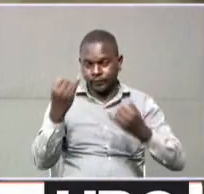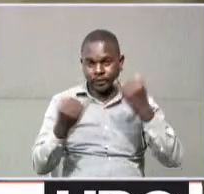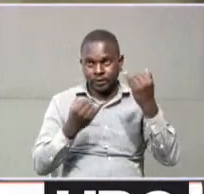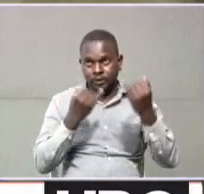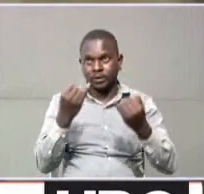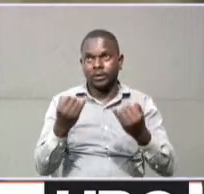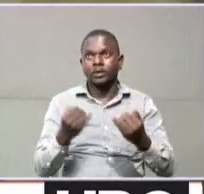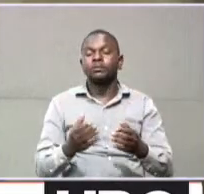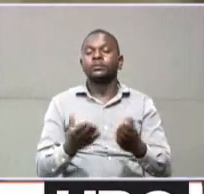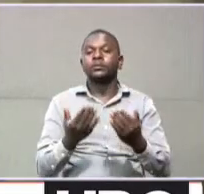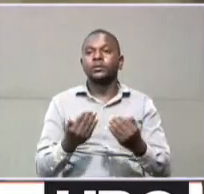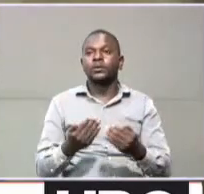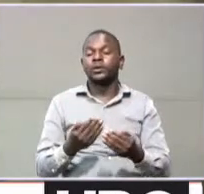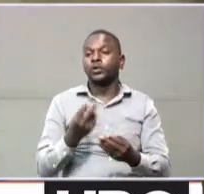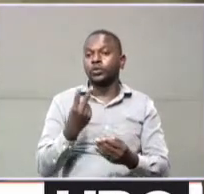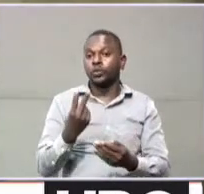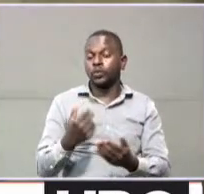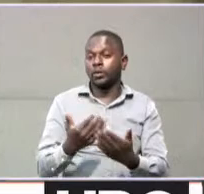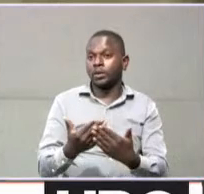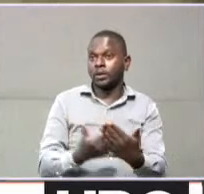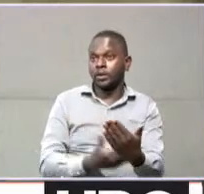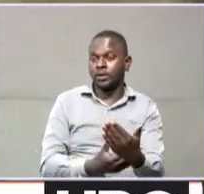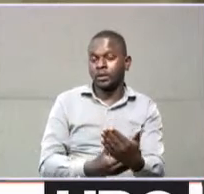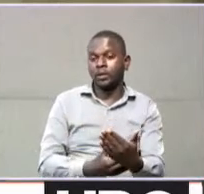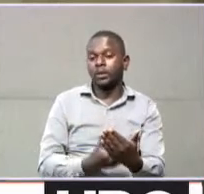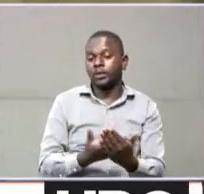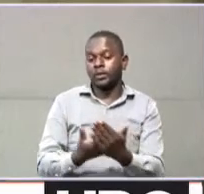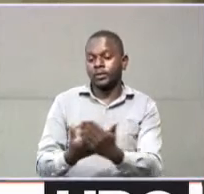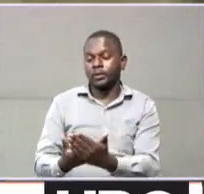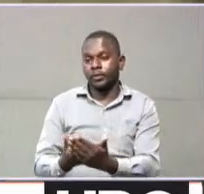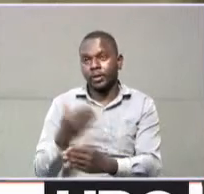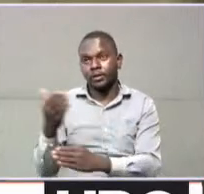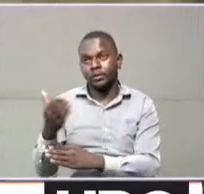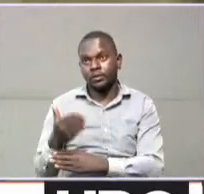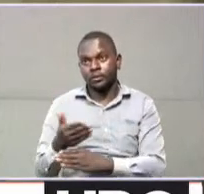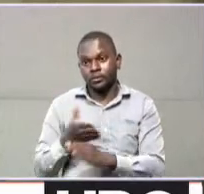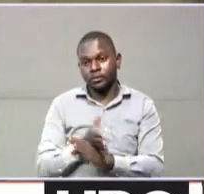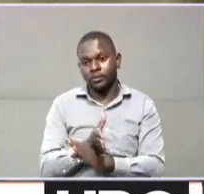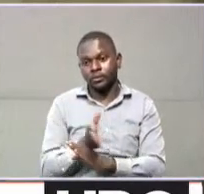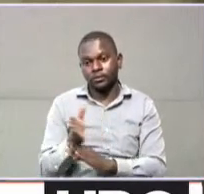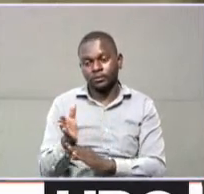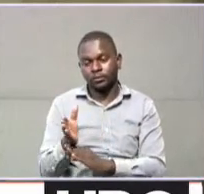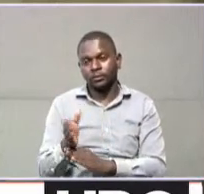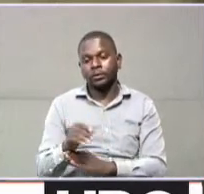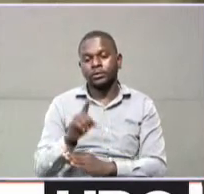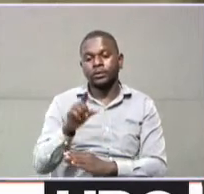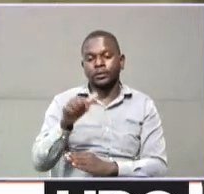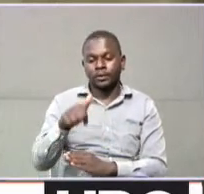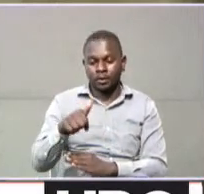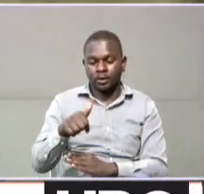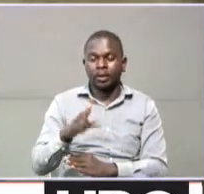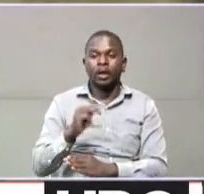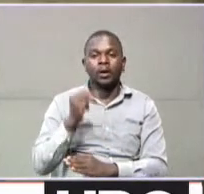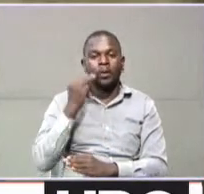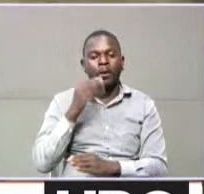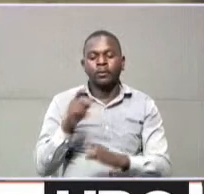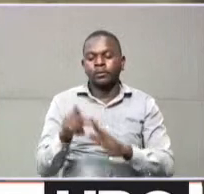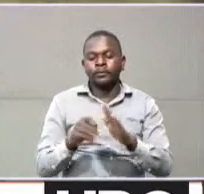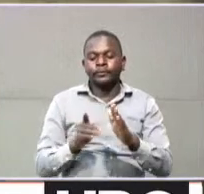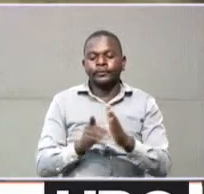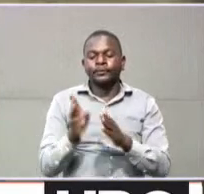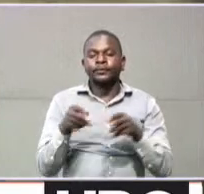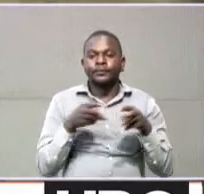course the two statements presented by the minister diversion of the 17 million sharings for the parish involvement